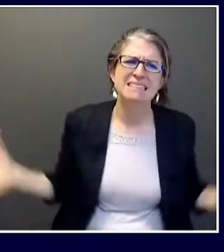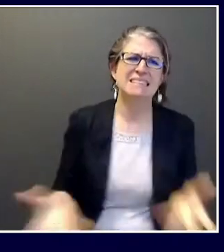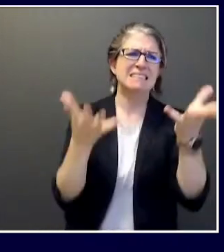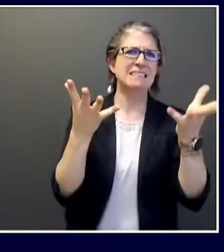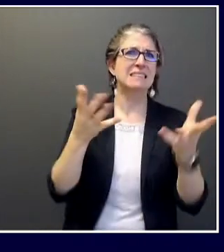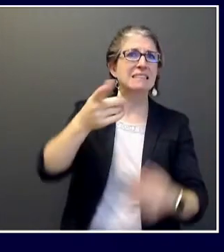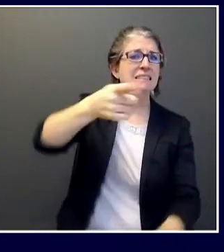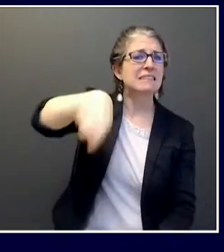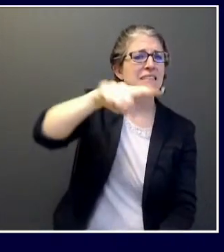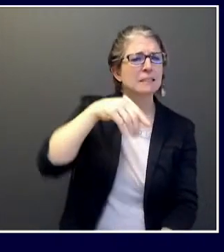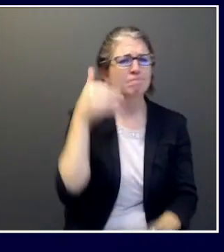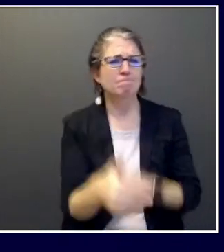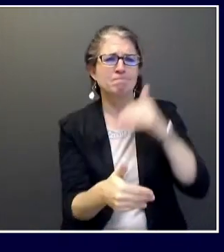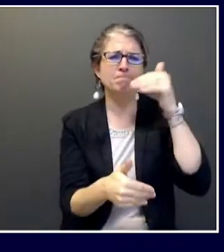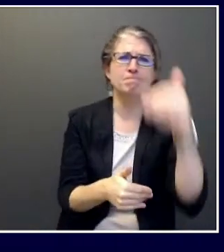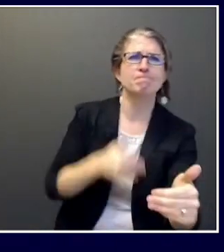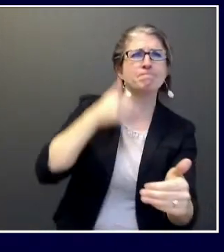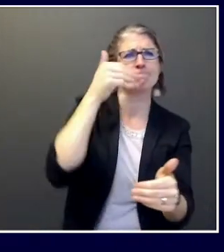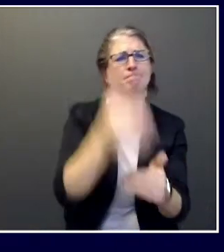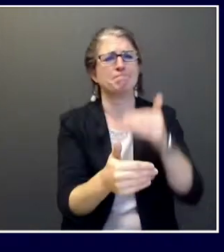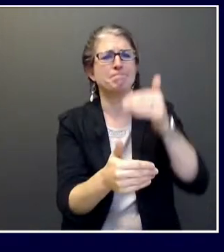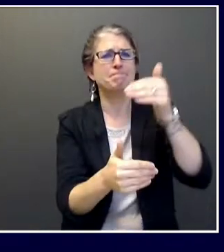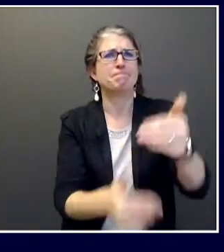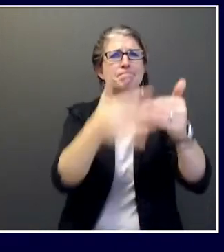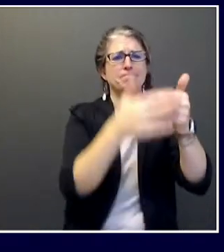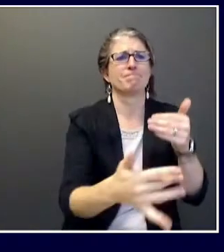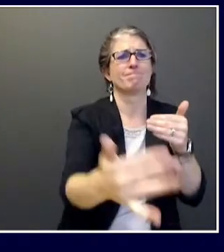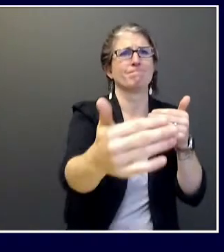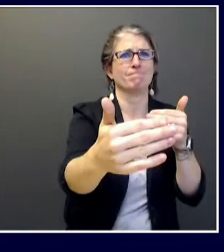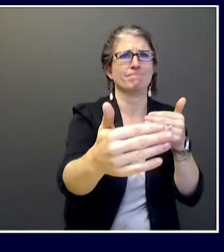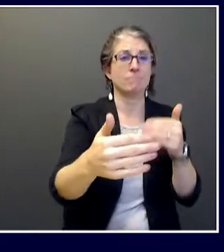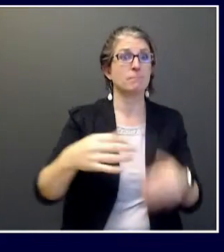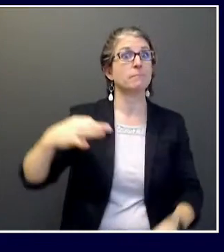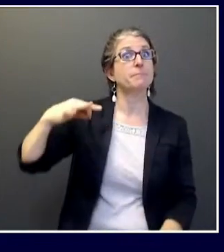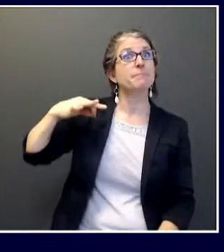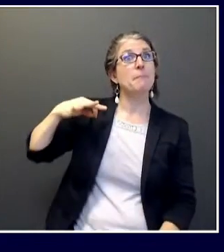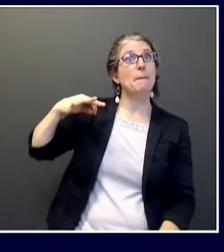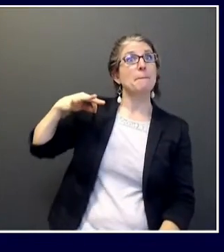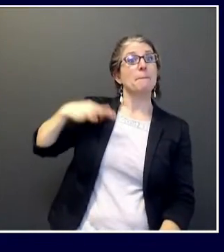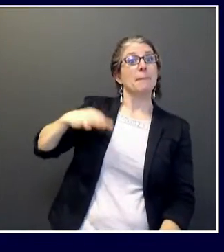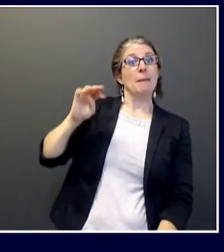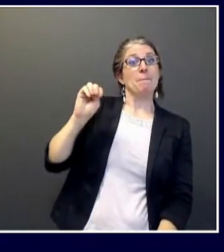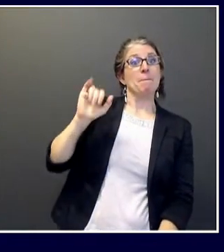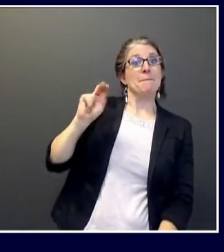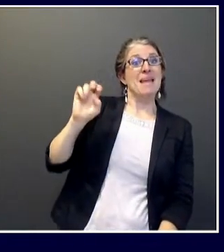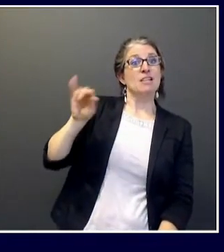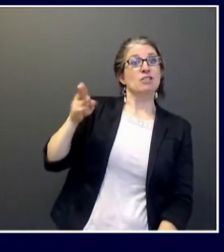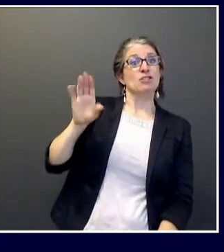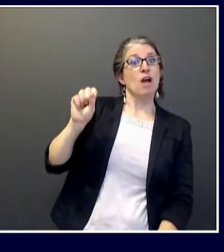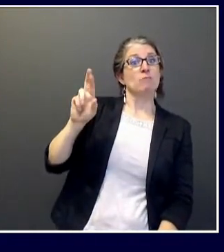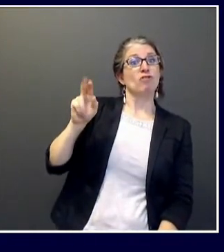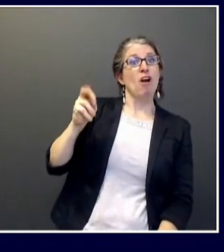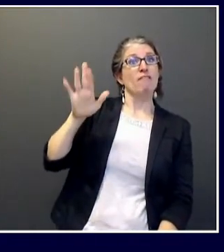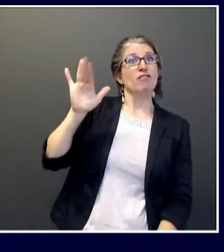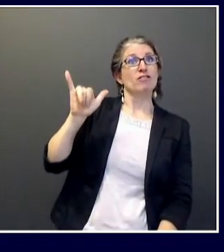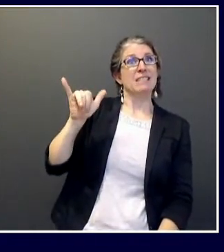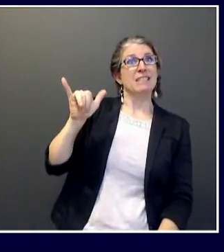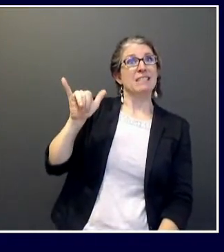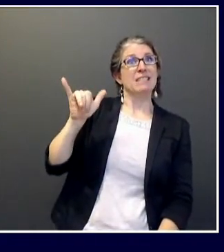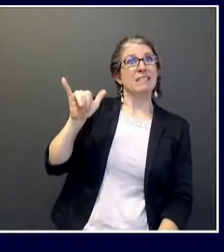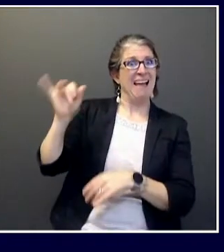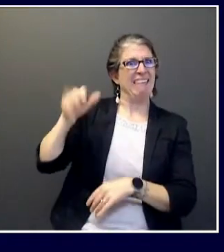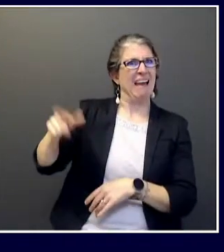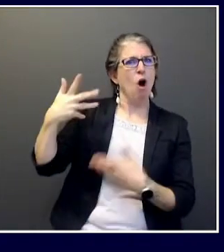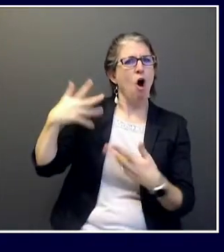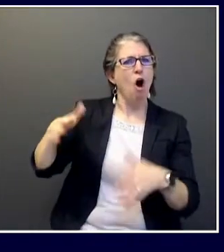Jobs and Recovery Plan does have nearly $20 million in it for healthcare workforce, and I expect you'll be hearing from the governor